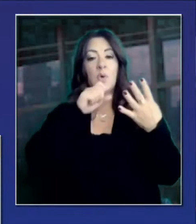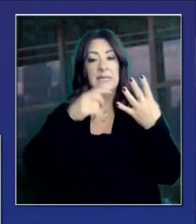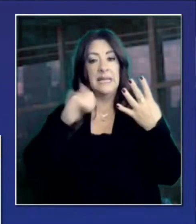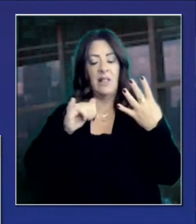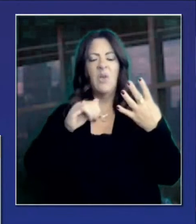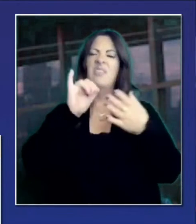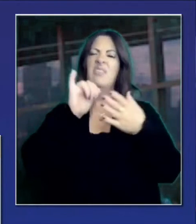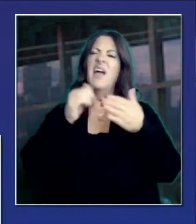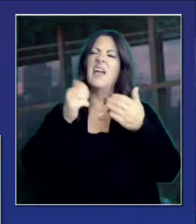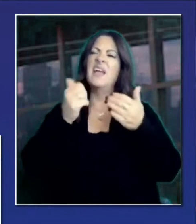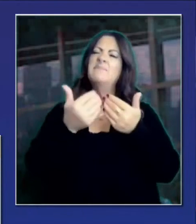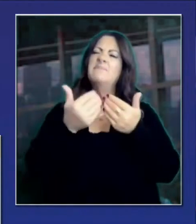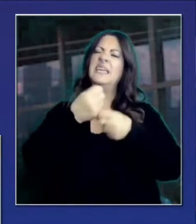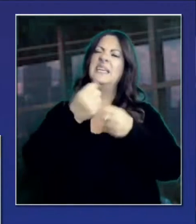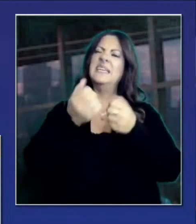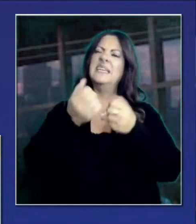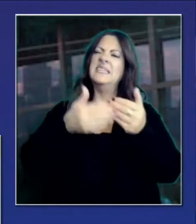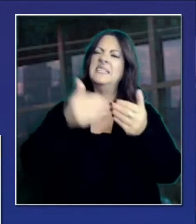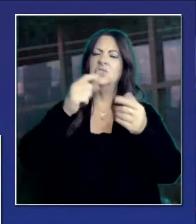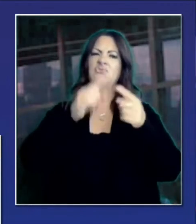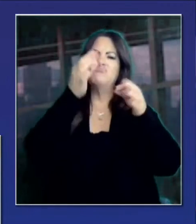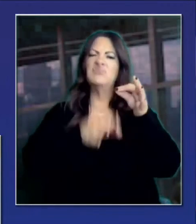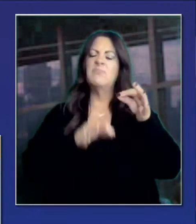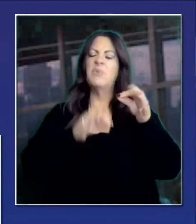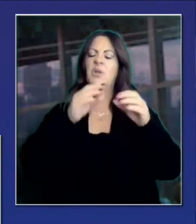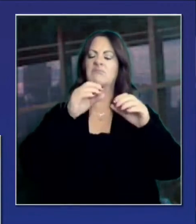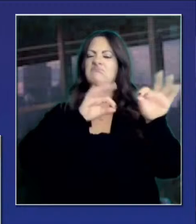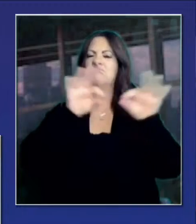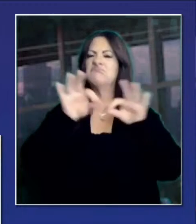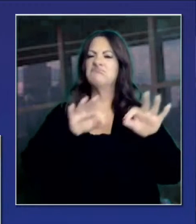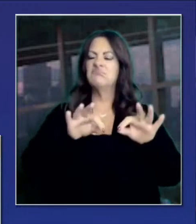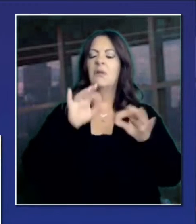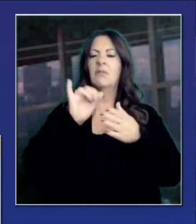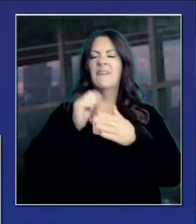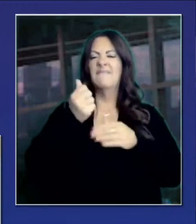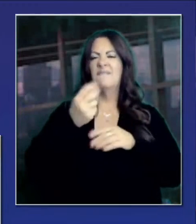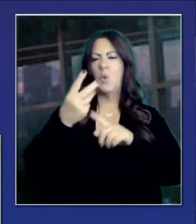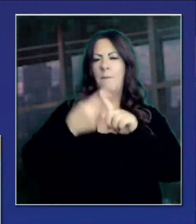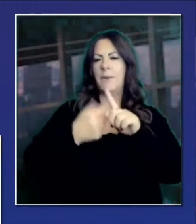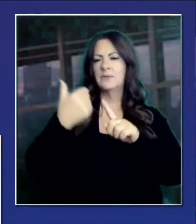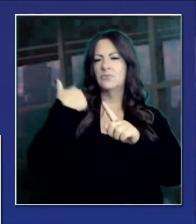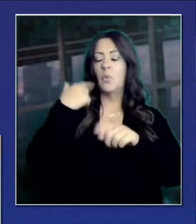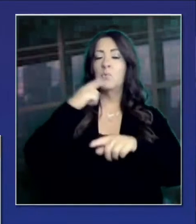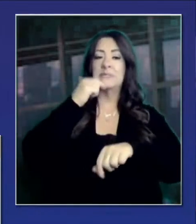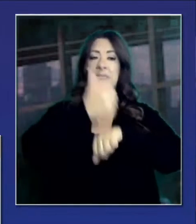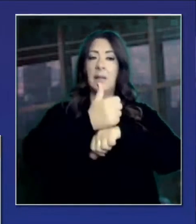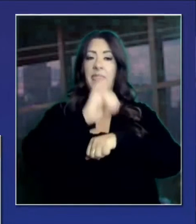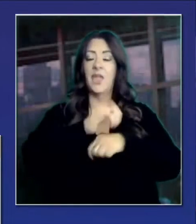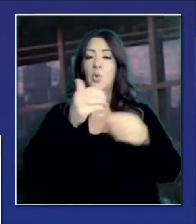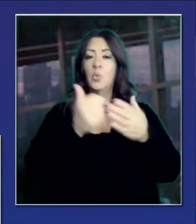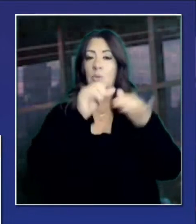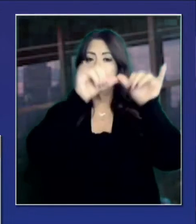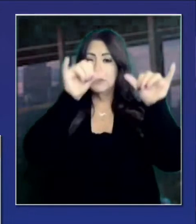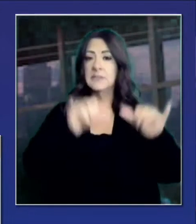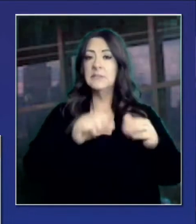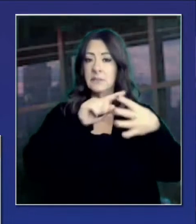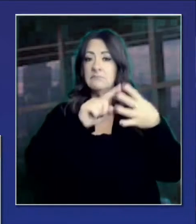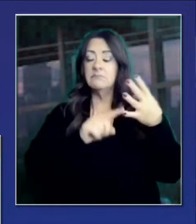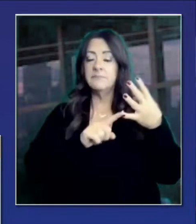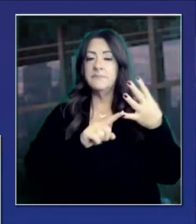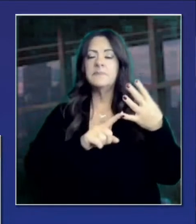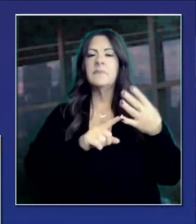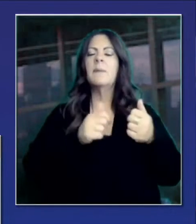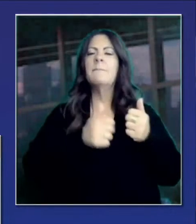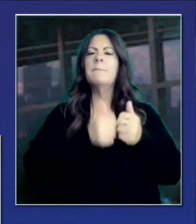simplified that blueprint a number of months ago. Many of you, again, recall that blueprint on the basis of the most restrictive tier being the